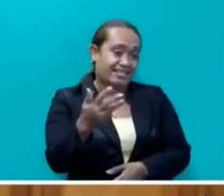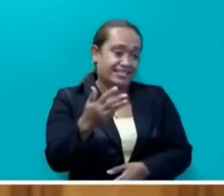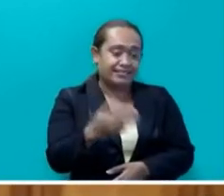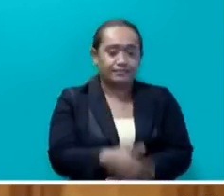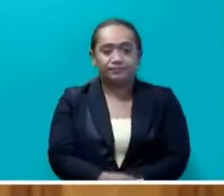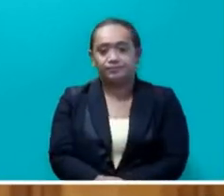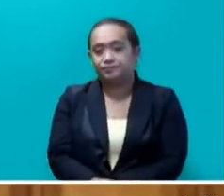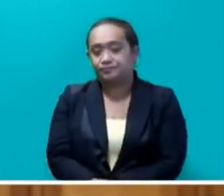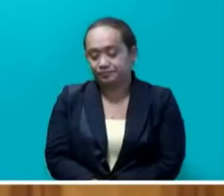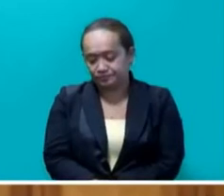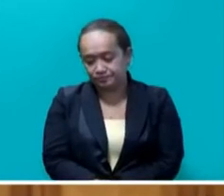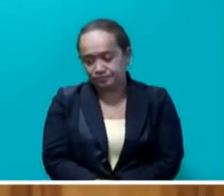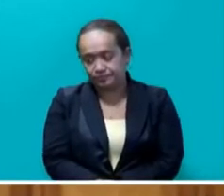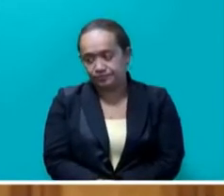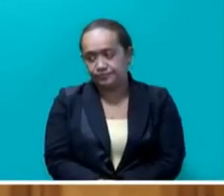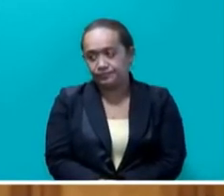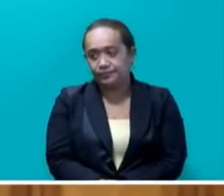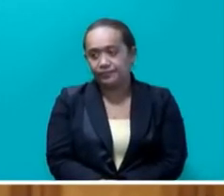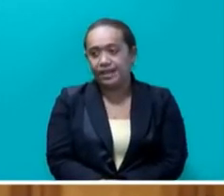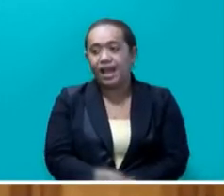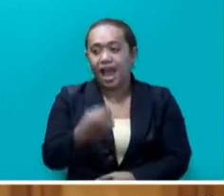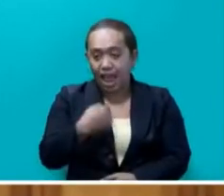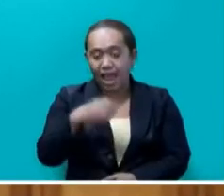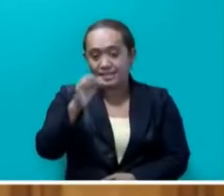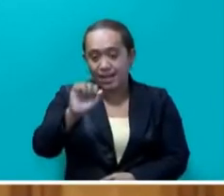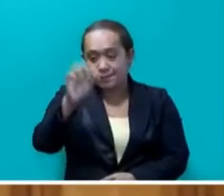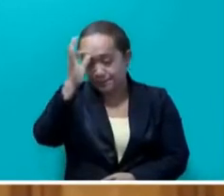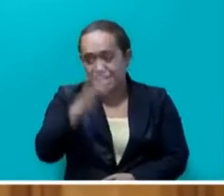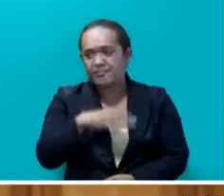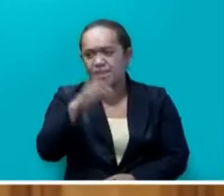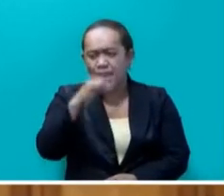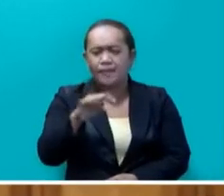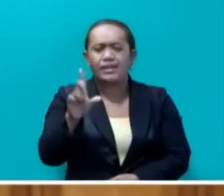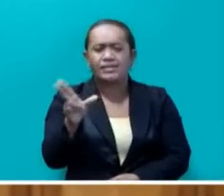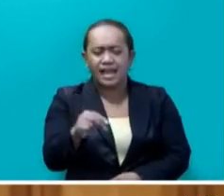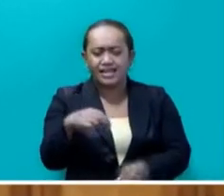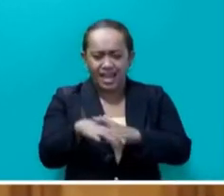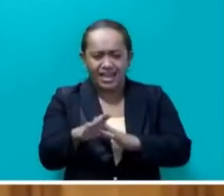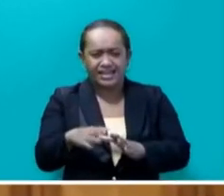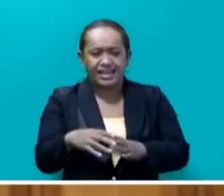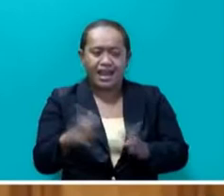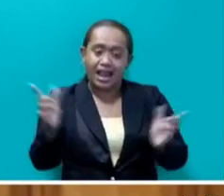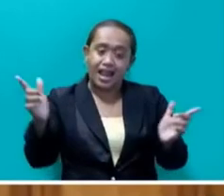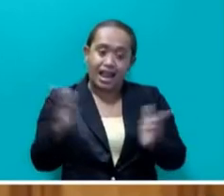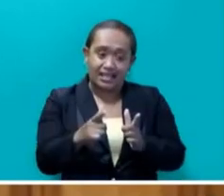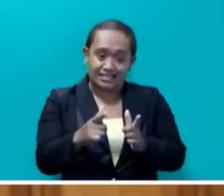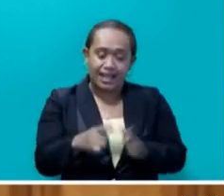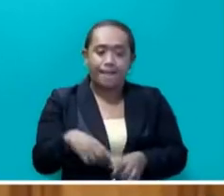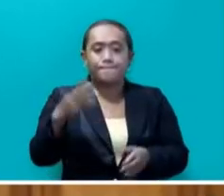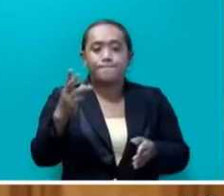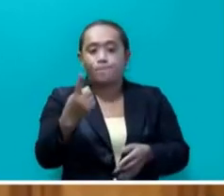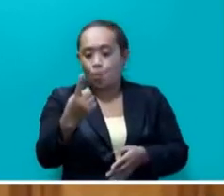And Honorable Speaker, I still believe that it can be done at less than $1 billion that the